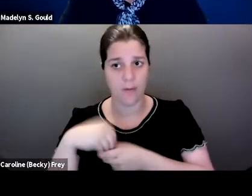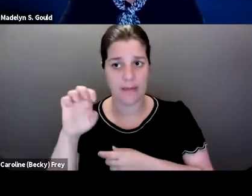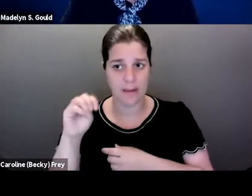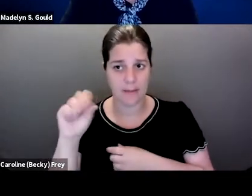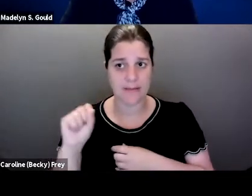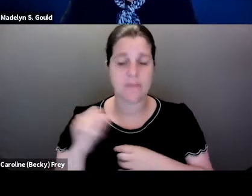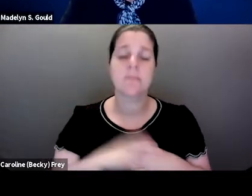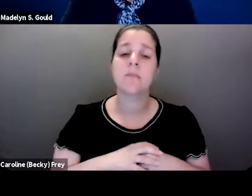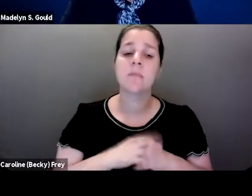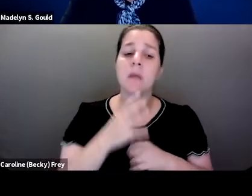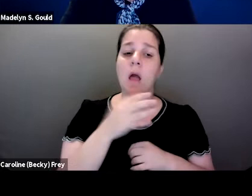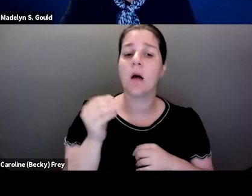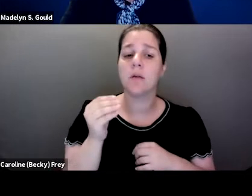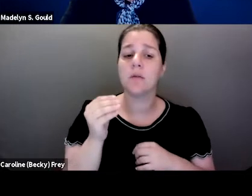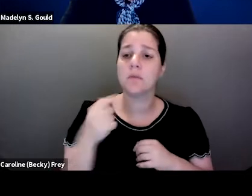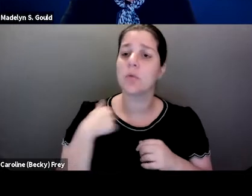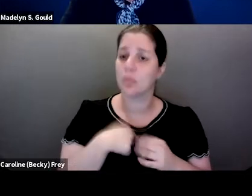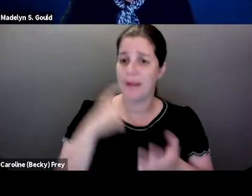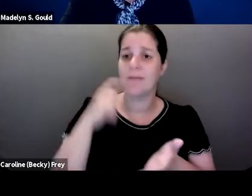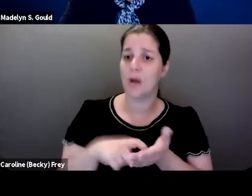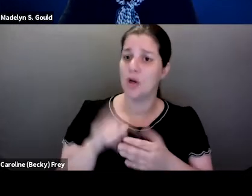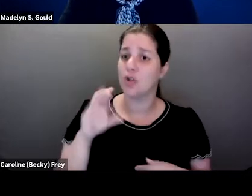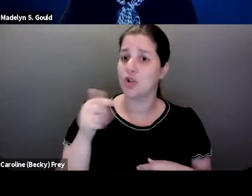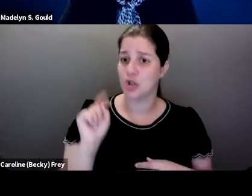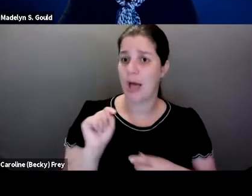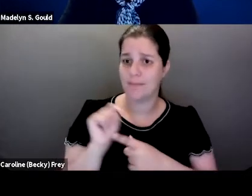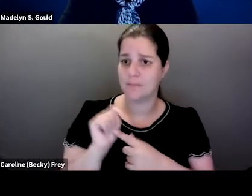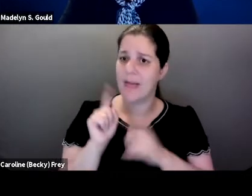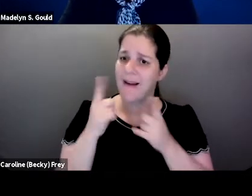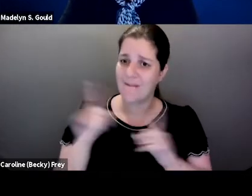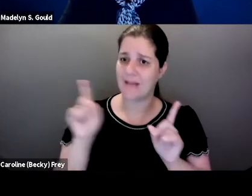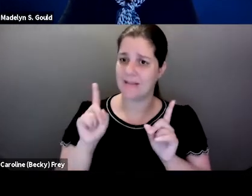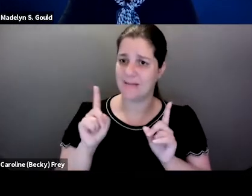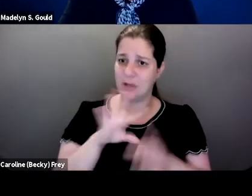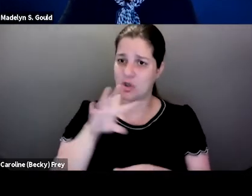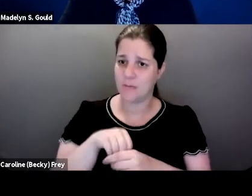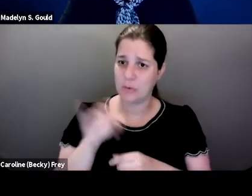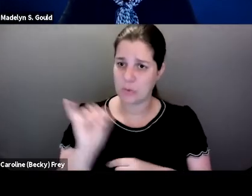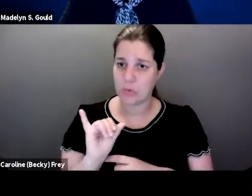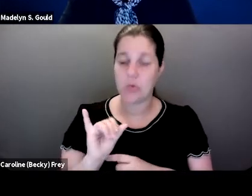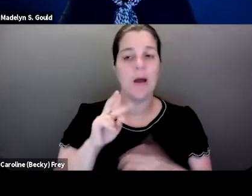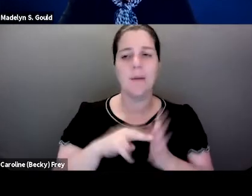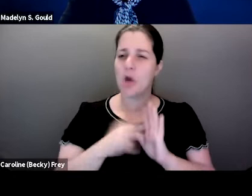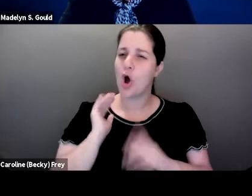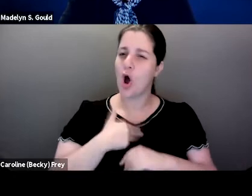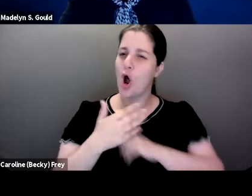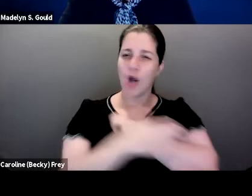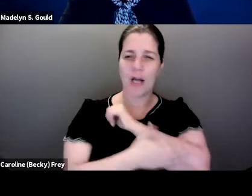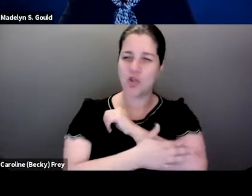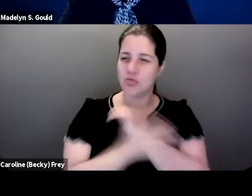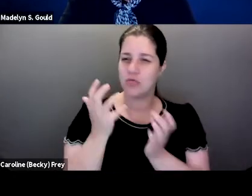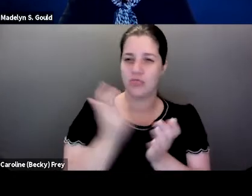that chat also is an effective intervention. And so our country really is ripe now